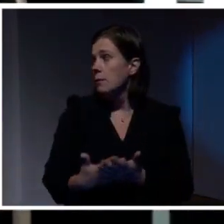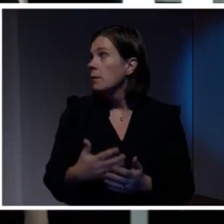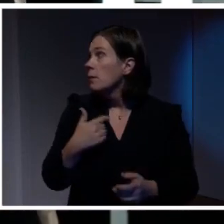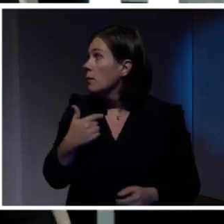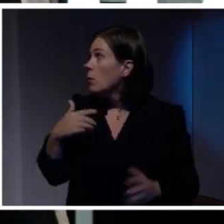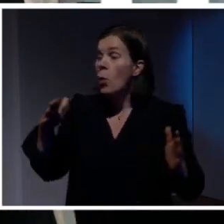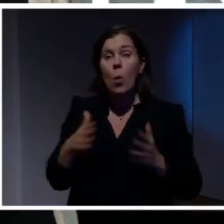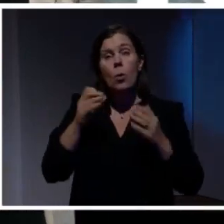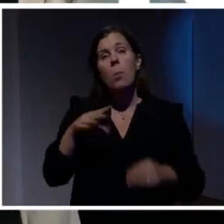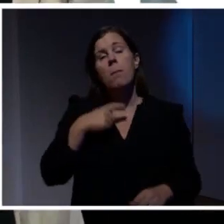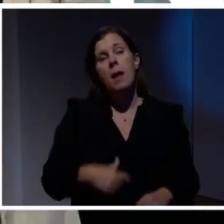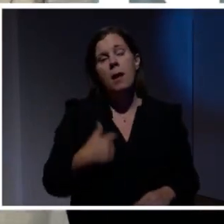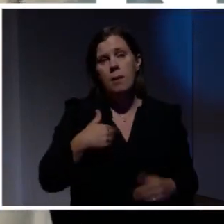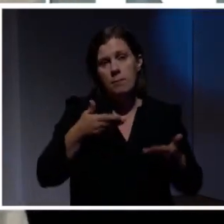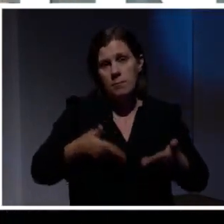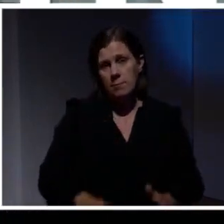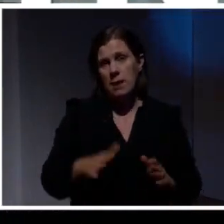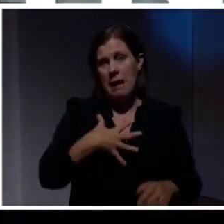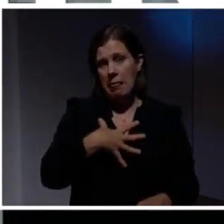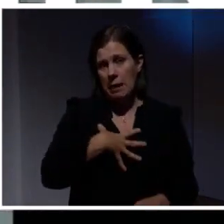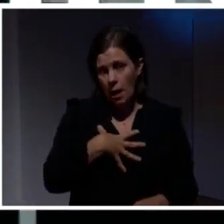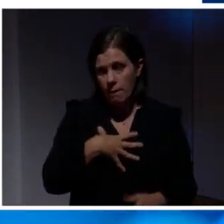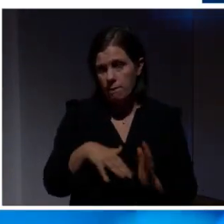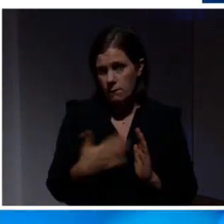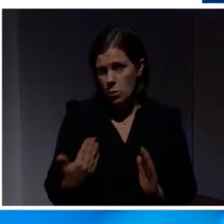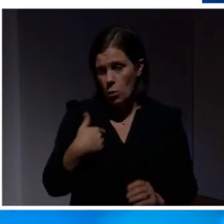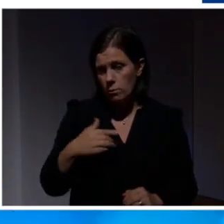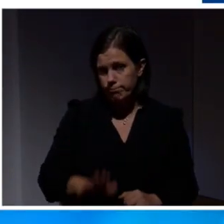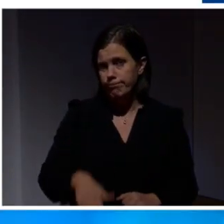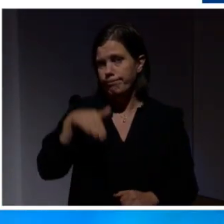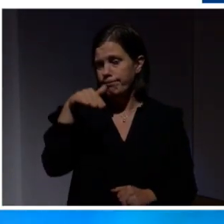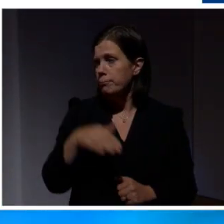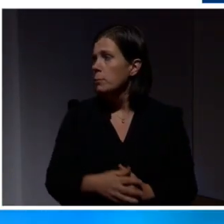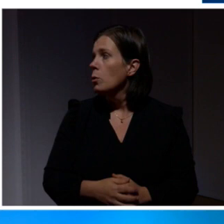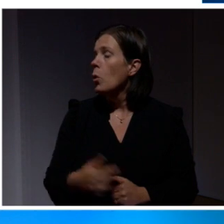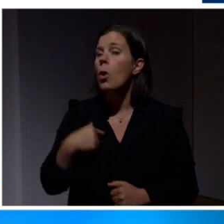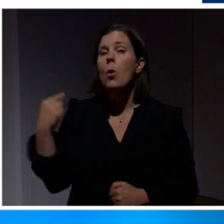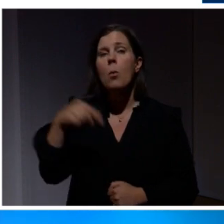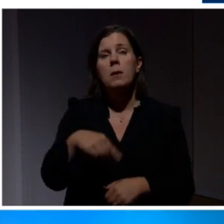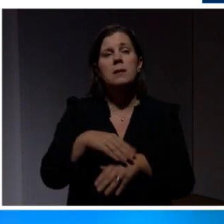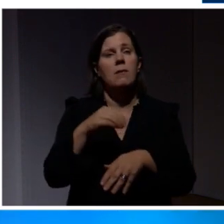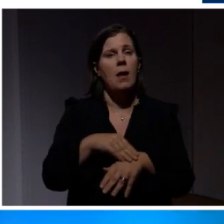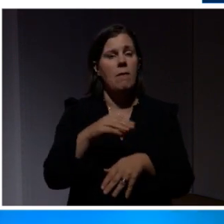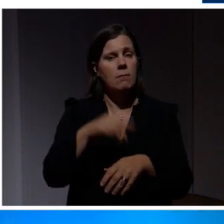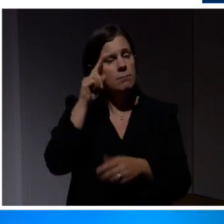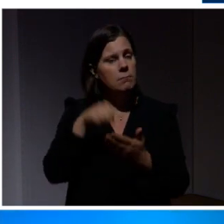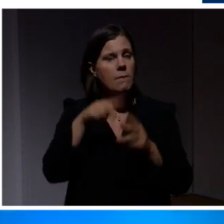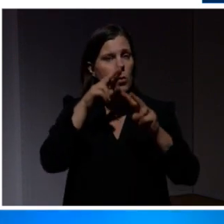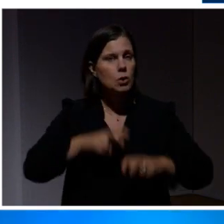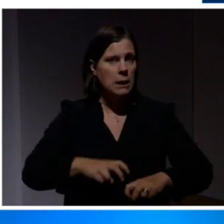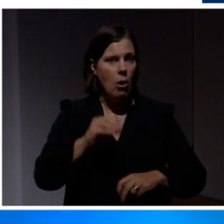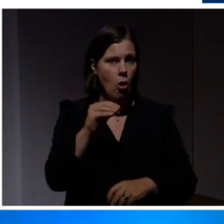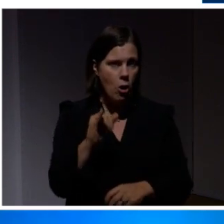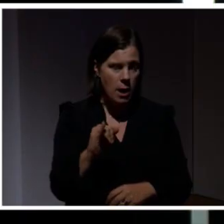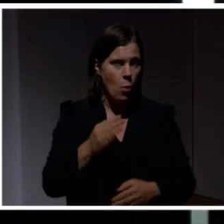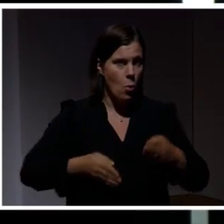was born and raised in Canada, and I came to Sweden to do research within AI